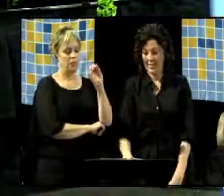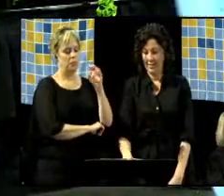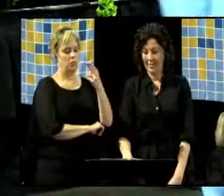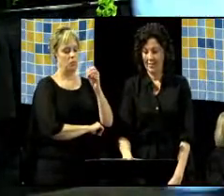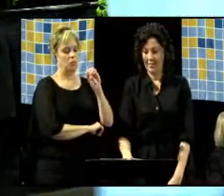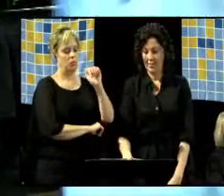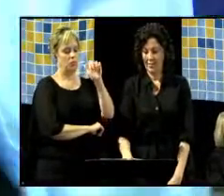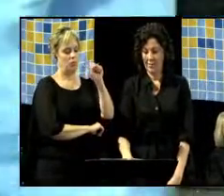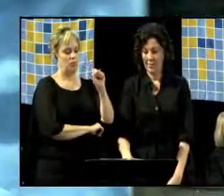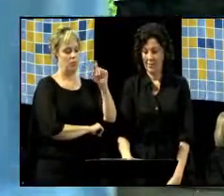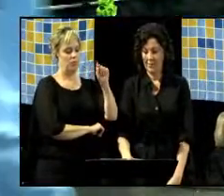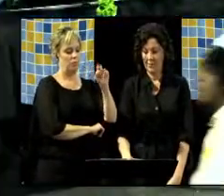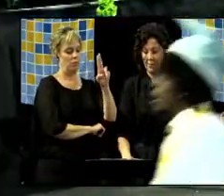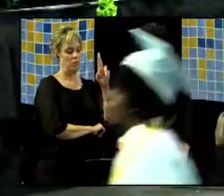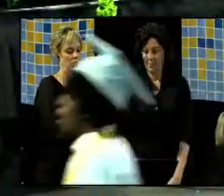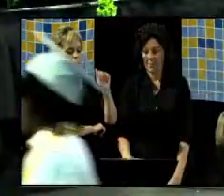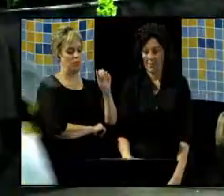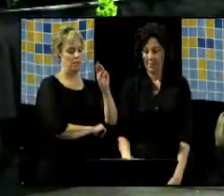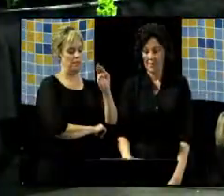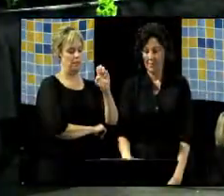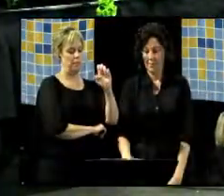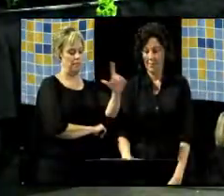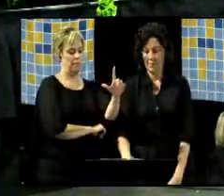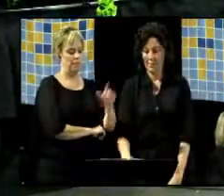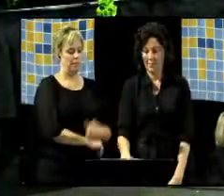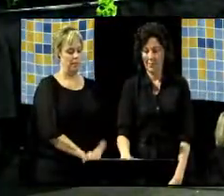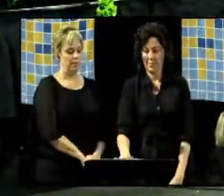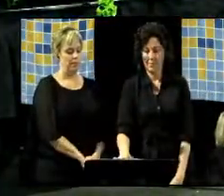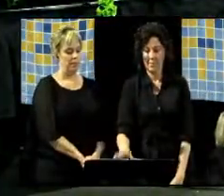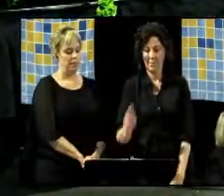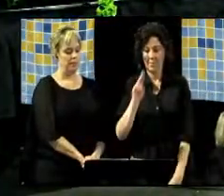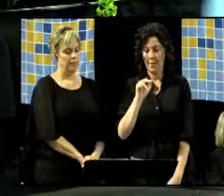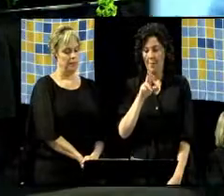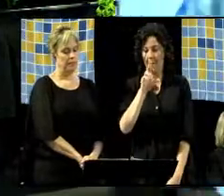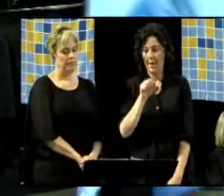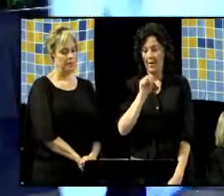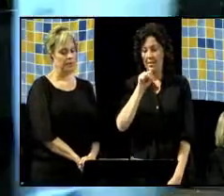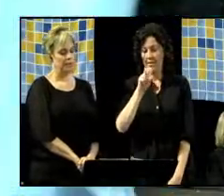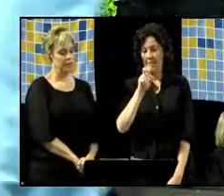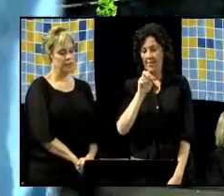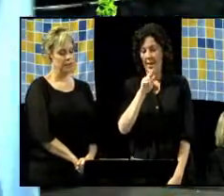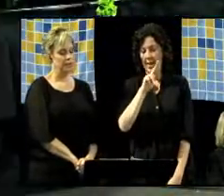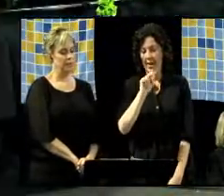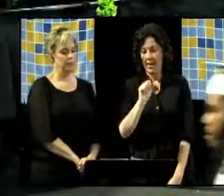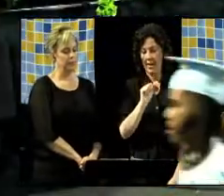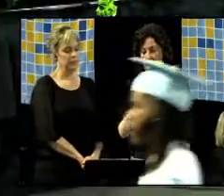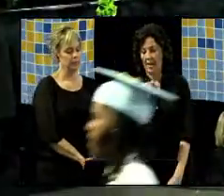Nicholas Owen Trammell, Mary Savannah Conway Truitt,